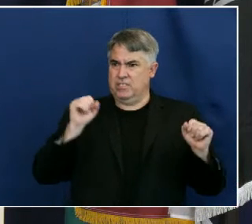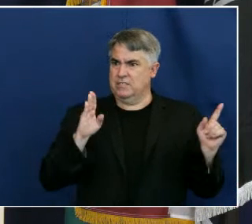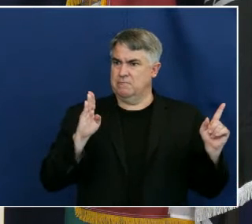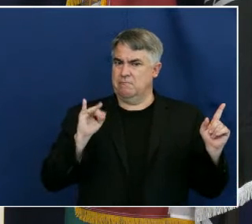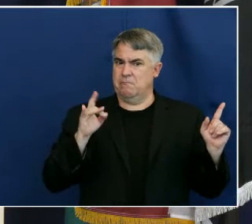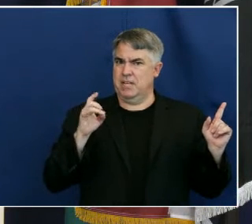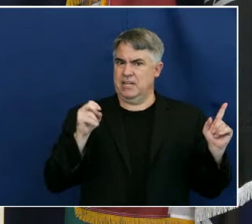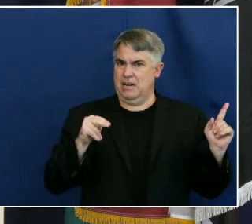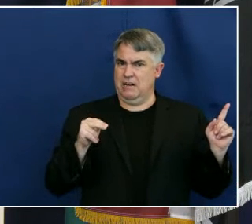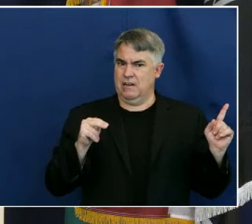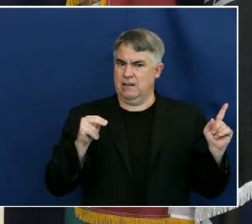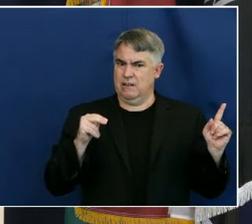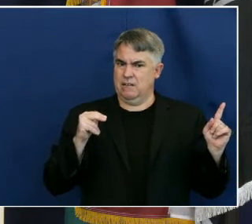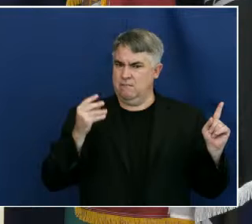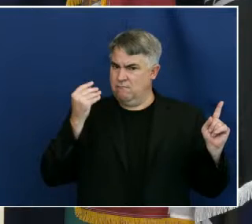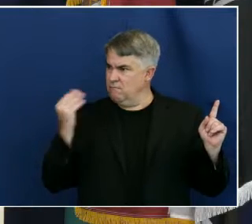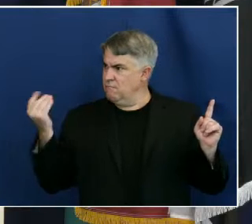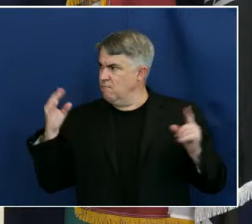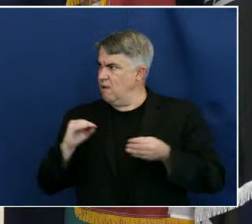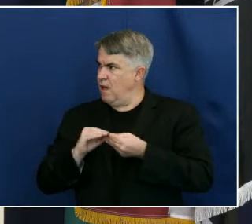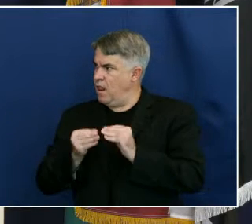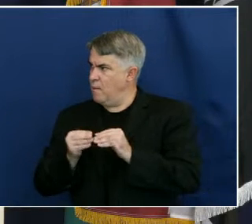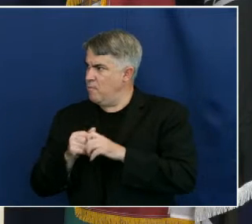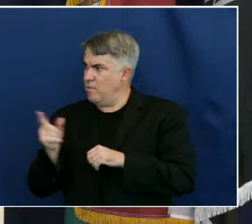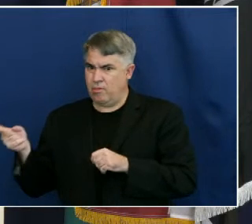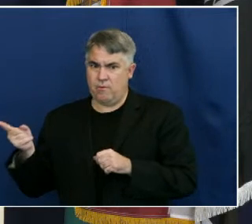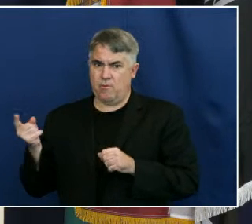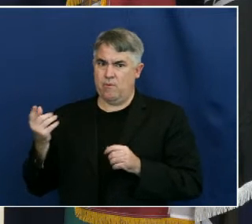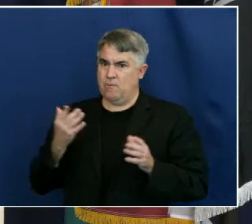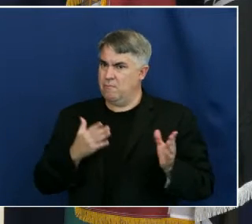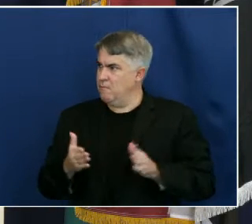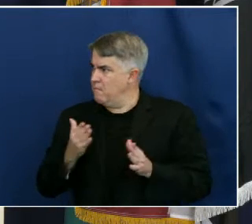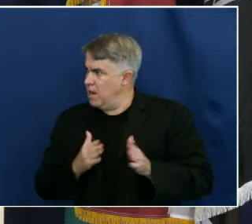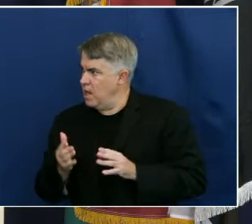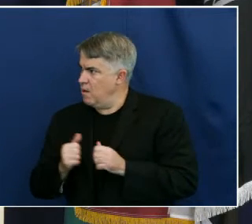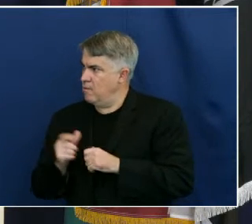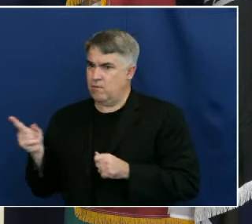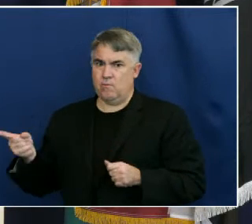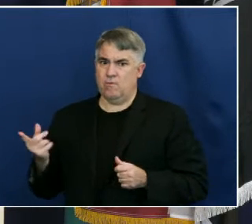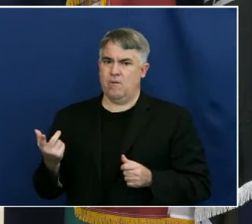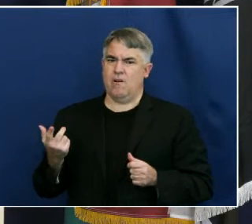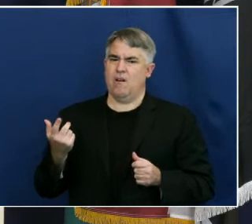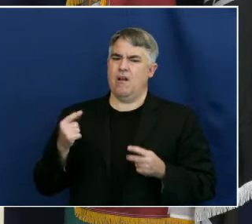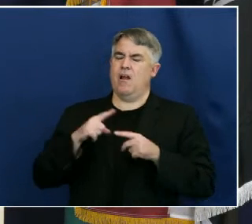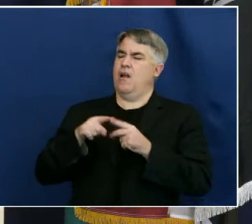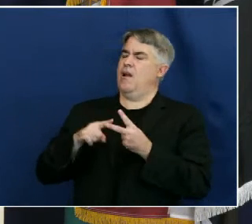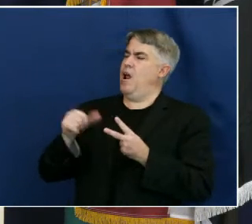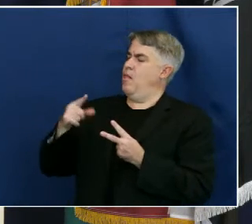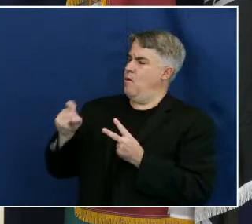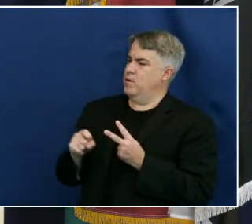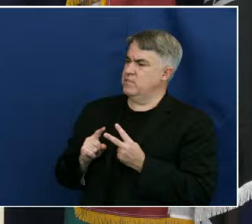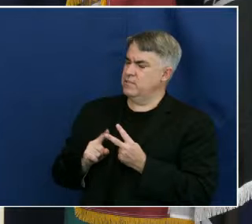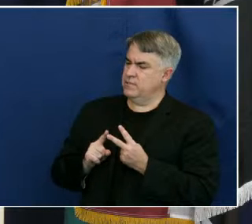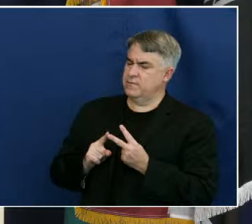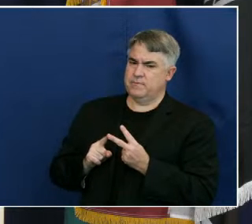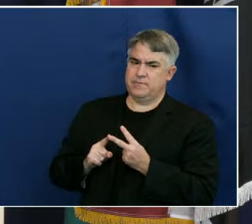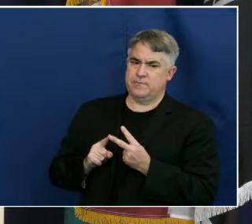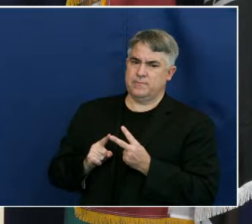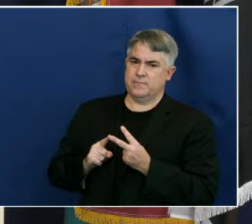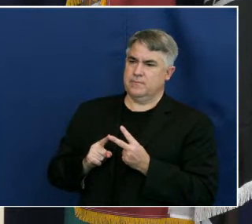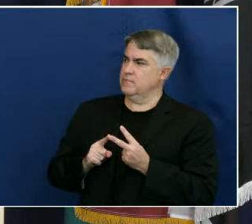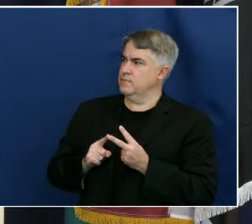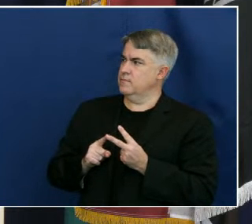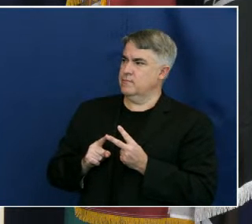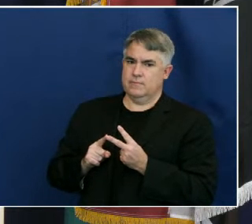just trying to get a sense of how far in advance we know what's coming. And then a second vaccine question. On Friday,